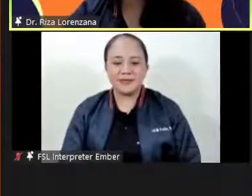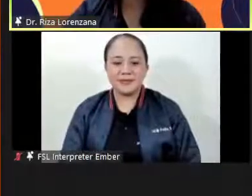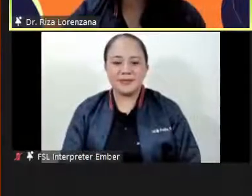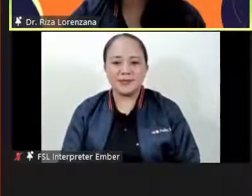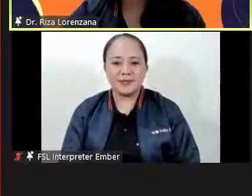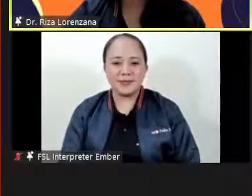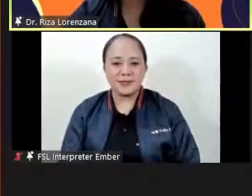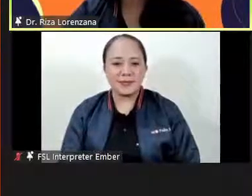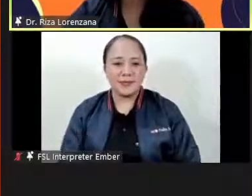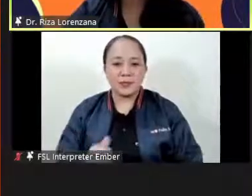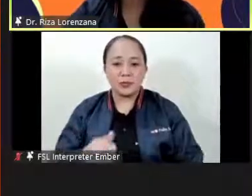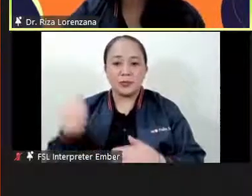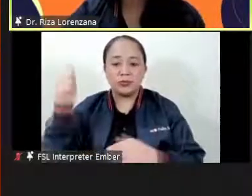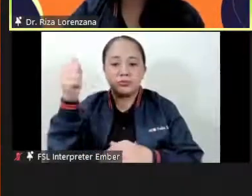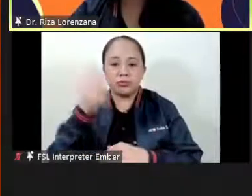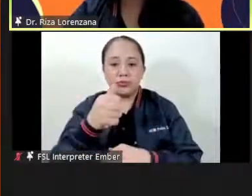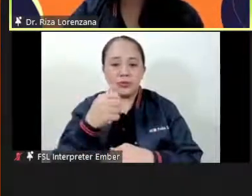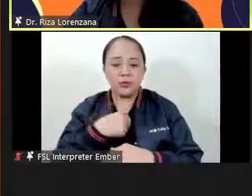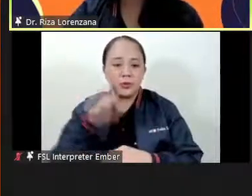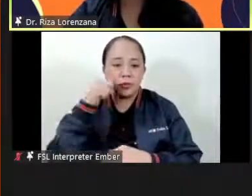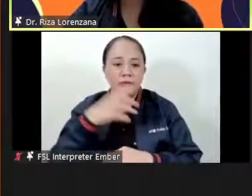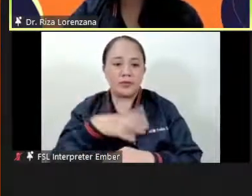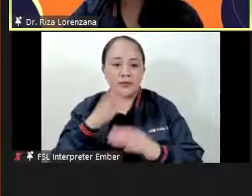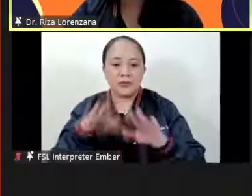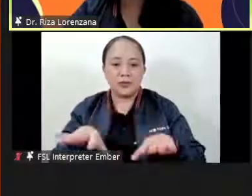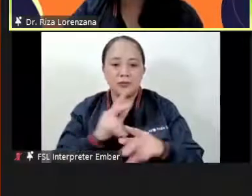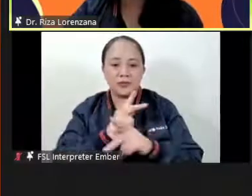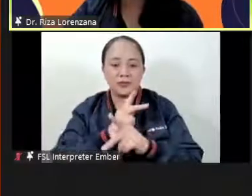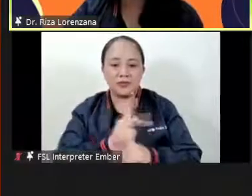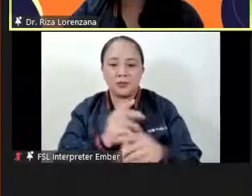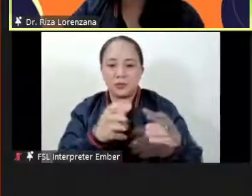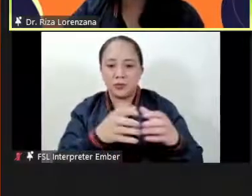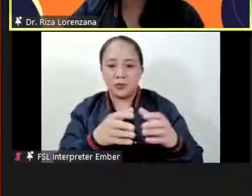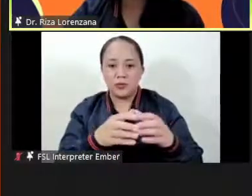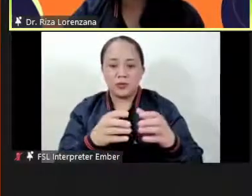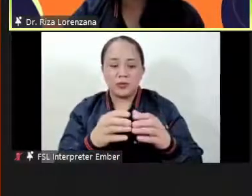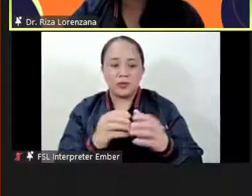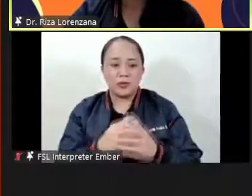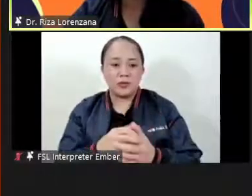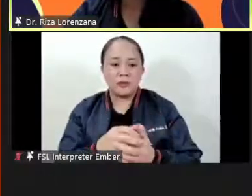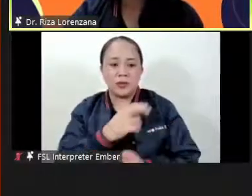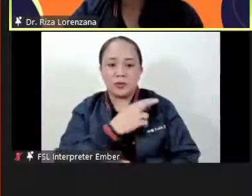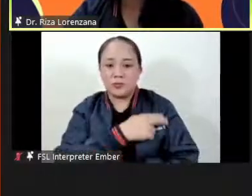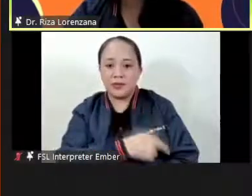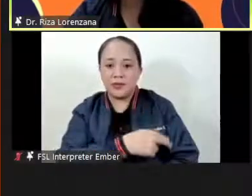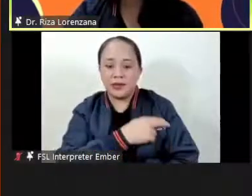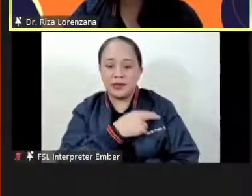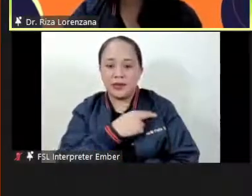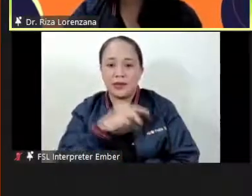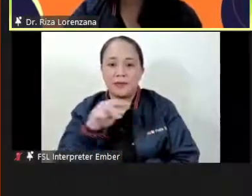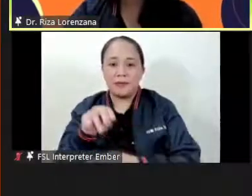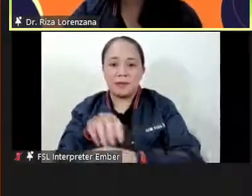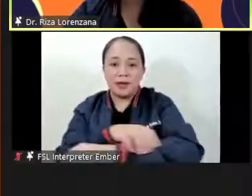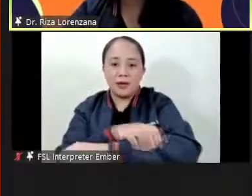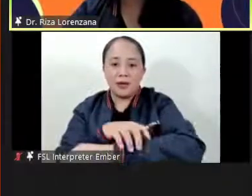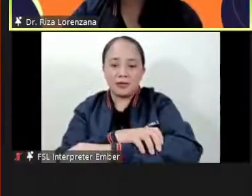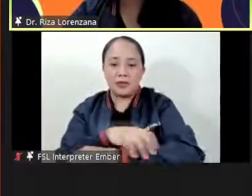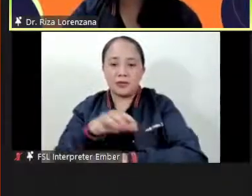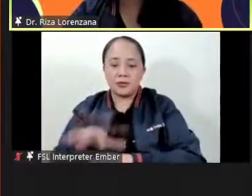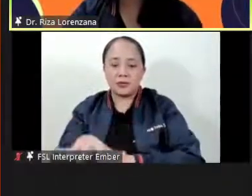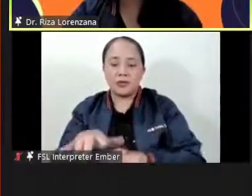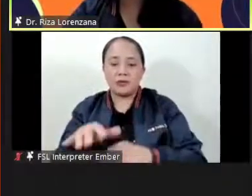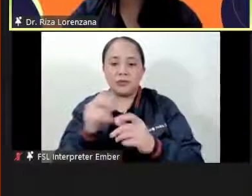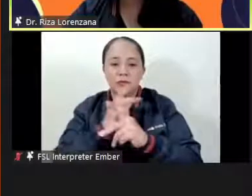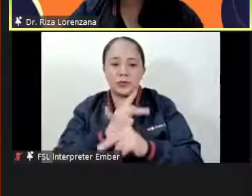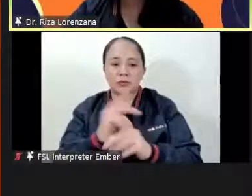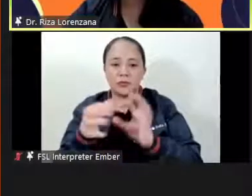She is the chairperson of the Women and Children Protection Unit of the Ospital ng Makati, a child protection coordinator